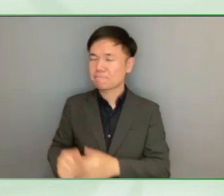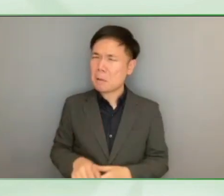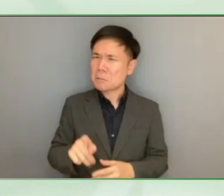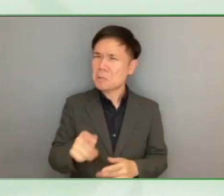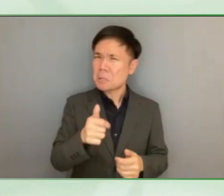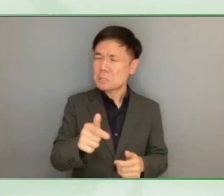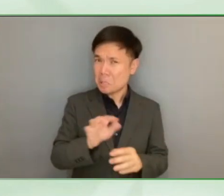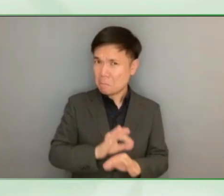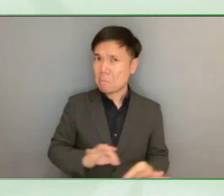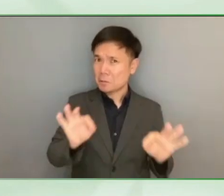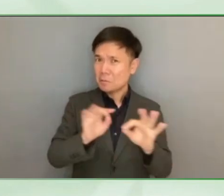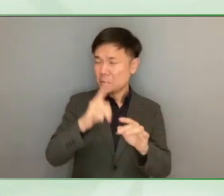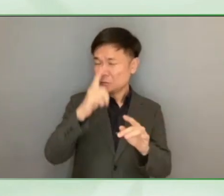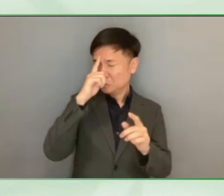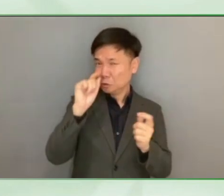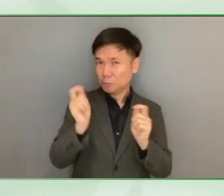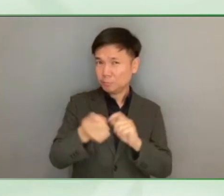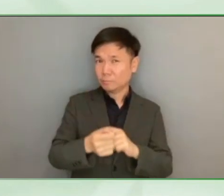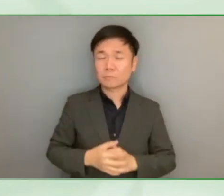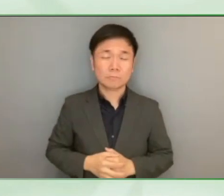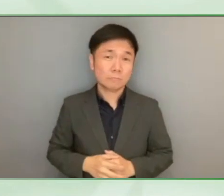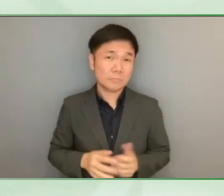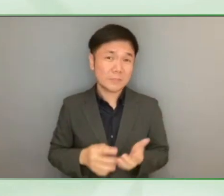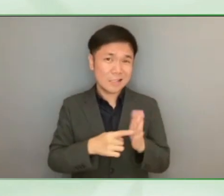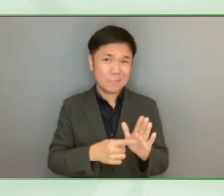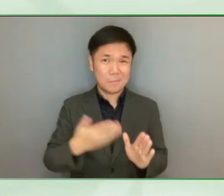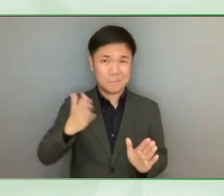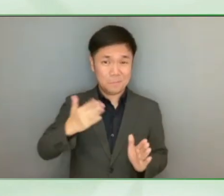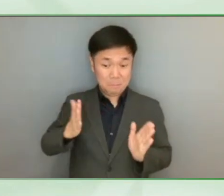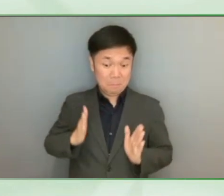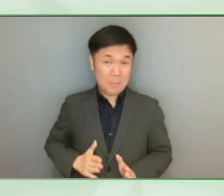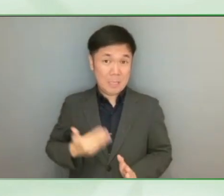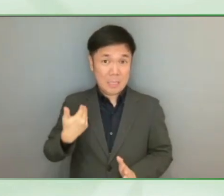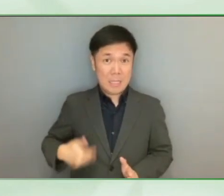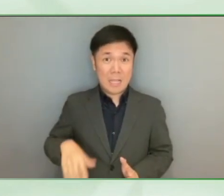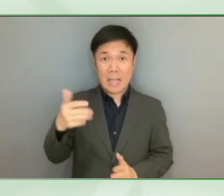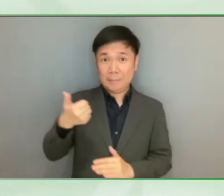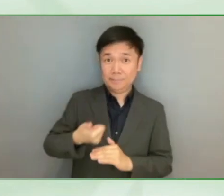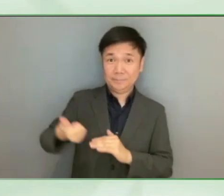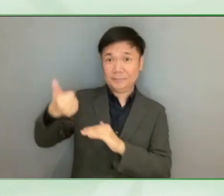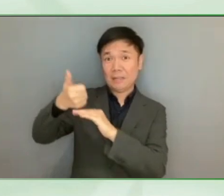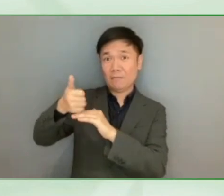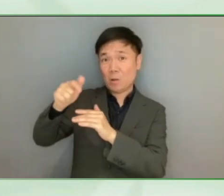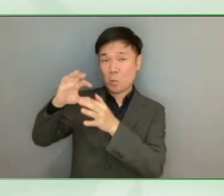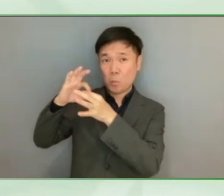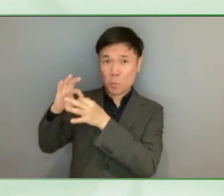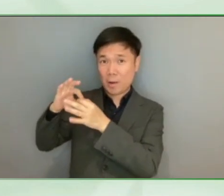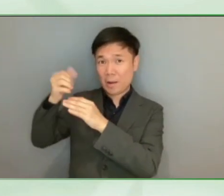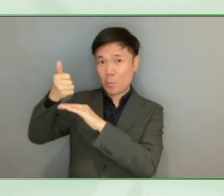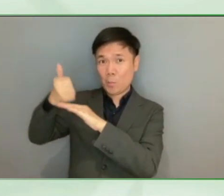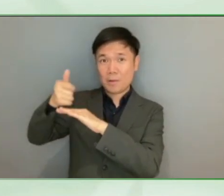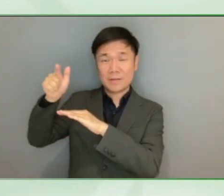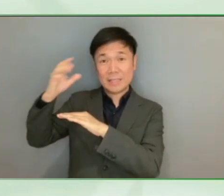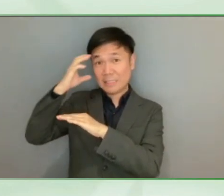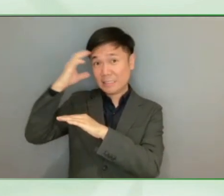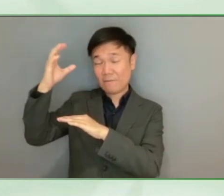attitude. It's not the only way. Like myself, I'm considered as a senior executive in the federal government, and having a